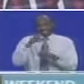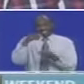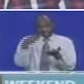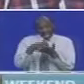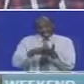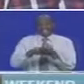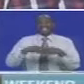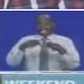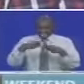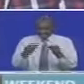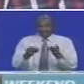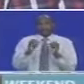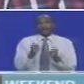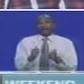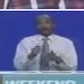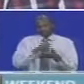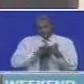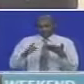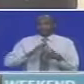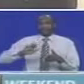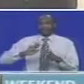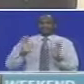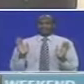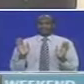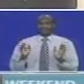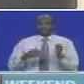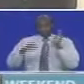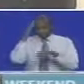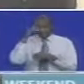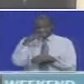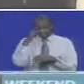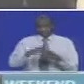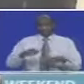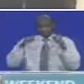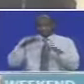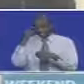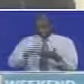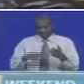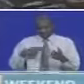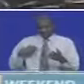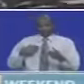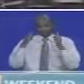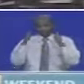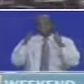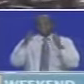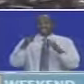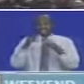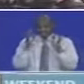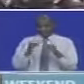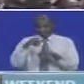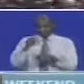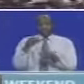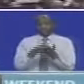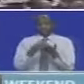not released, preferably within a week. And university dons threaten to down their tools over unremitted